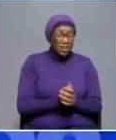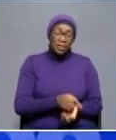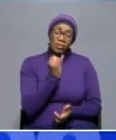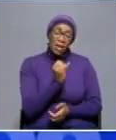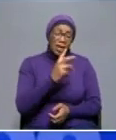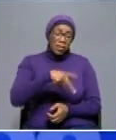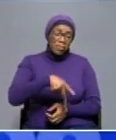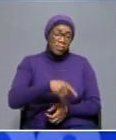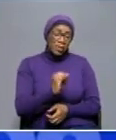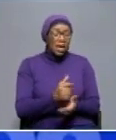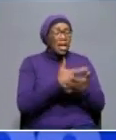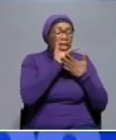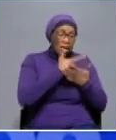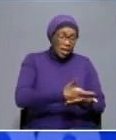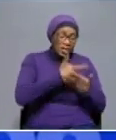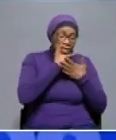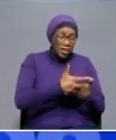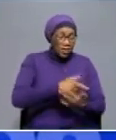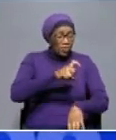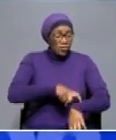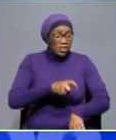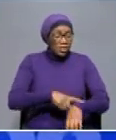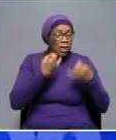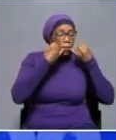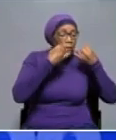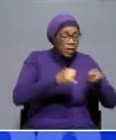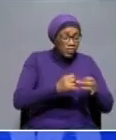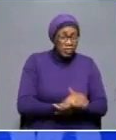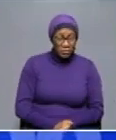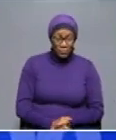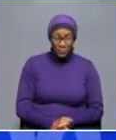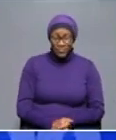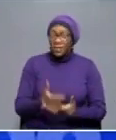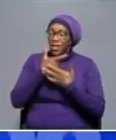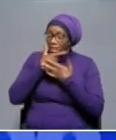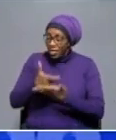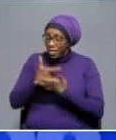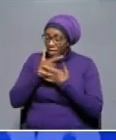Policy Research, we thank you so much for your time and information this evening. Thanks. Great. Thanks a lot. All right.